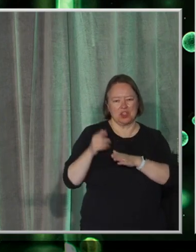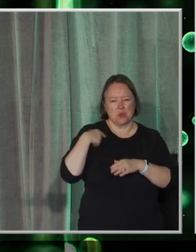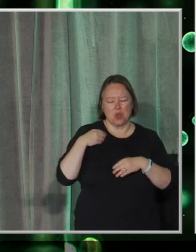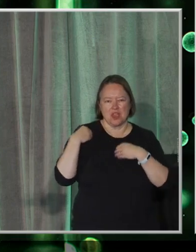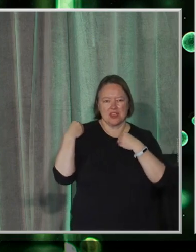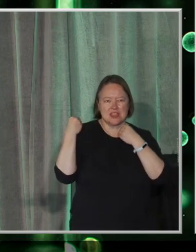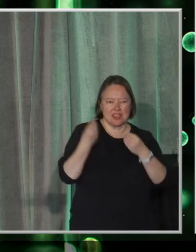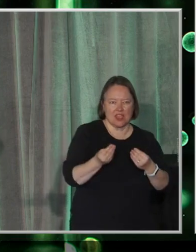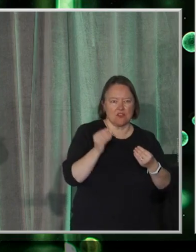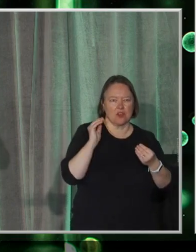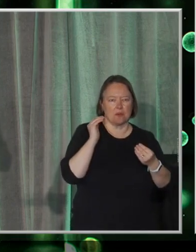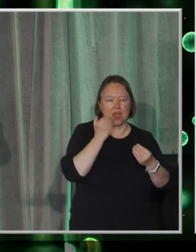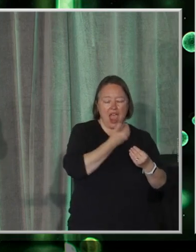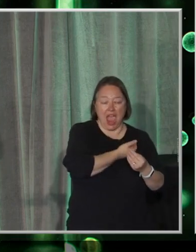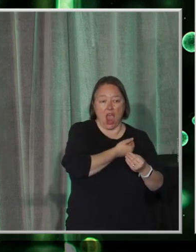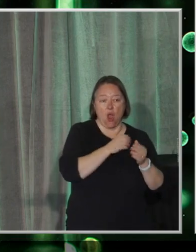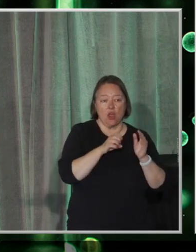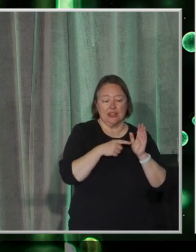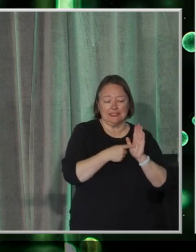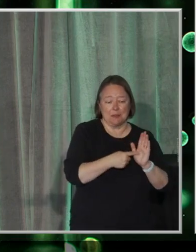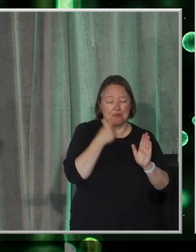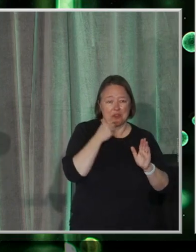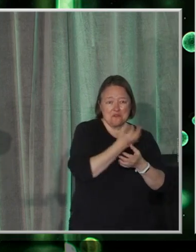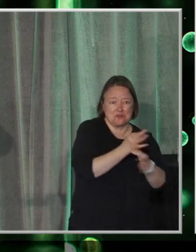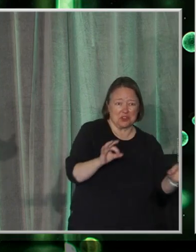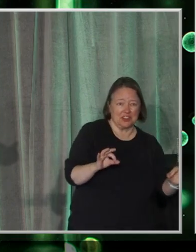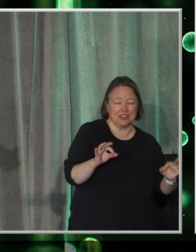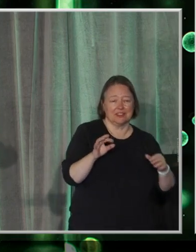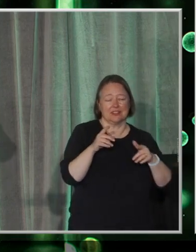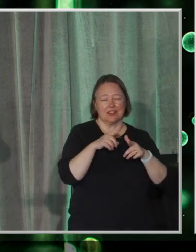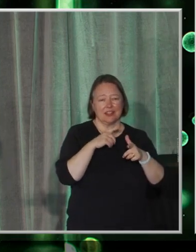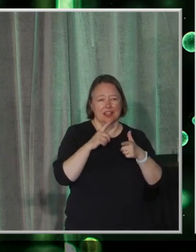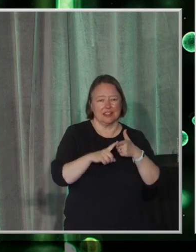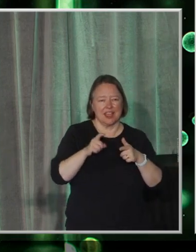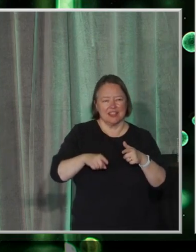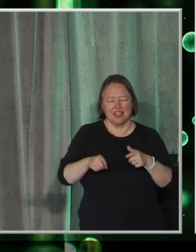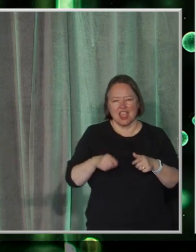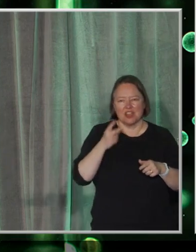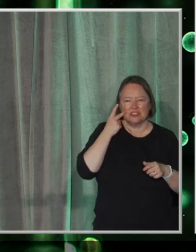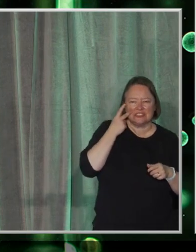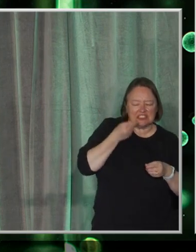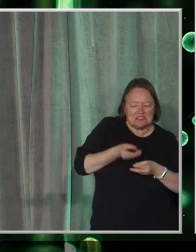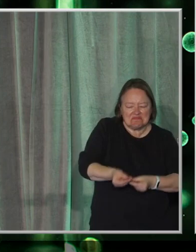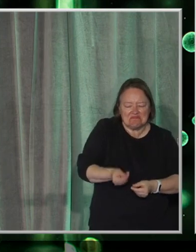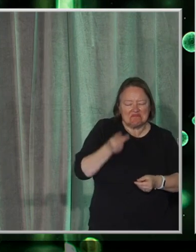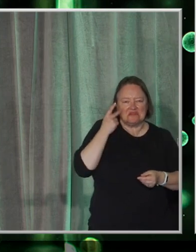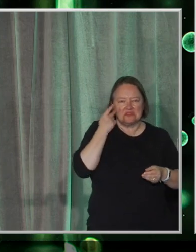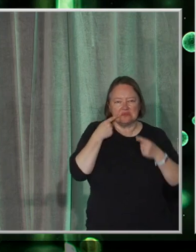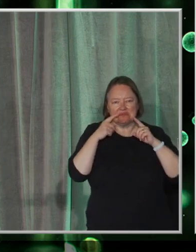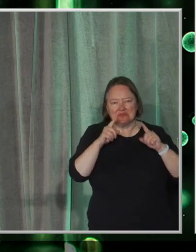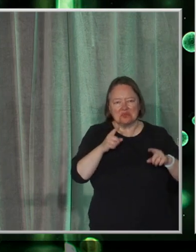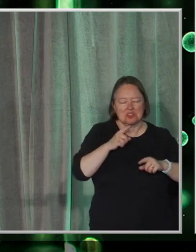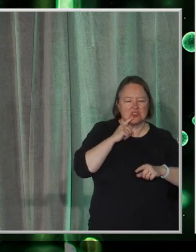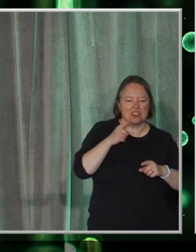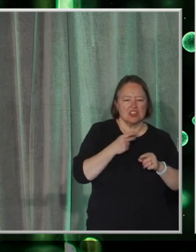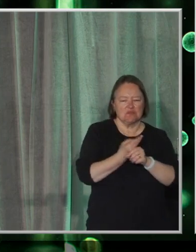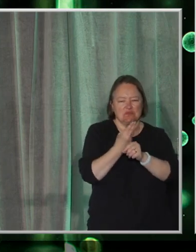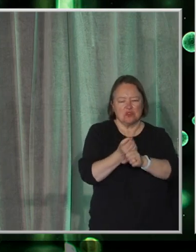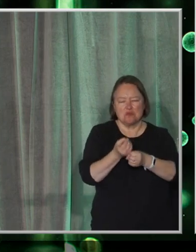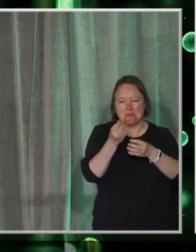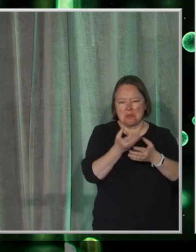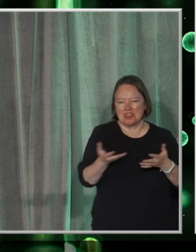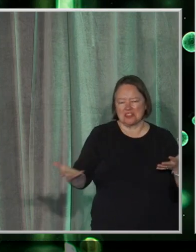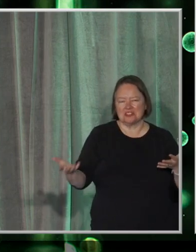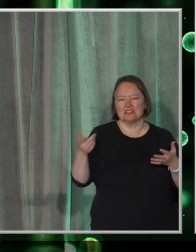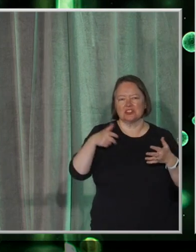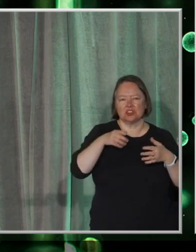them our sample feeds for free. So they will test it out for their feeding to see if they really work out. And we are very certain through our research and development